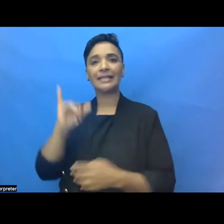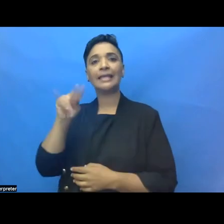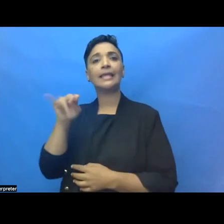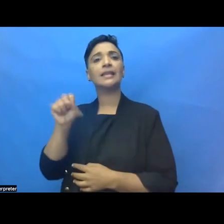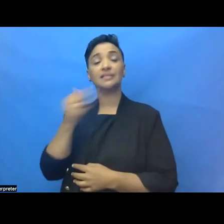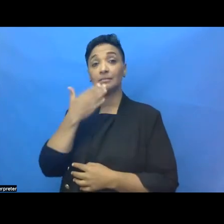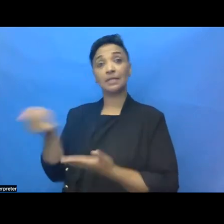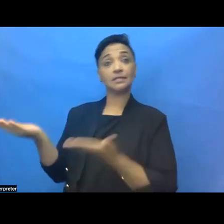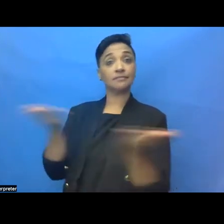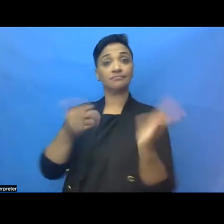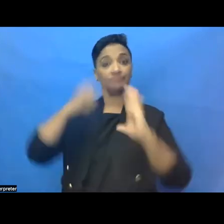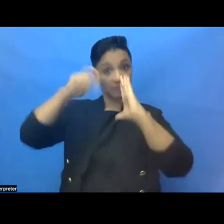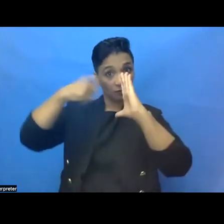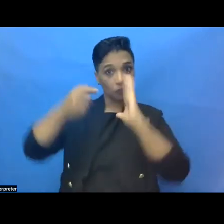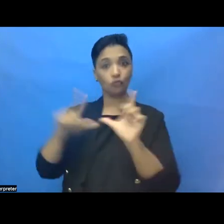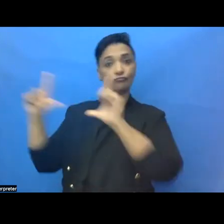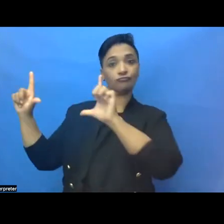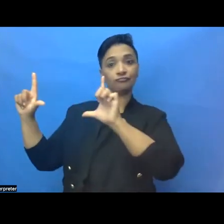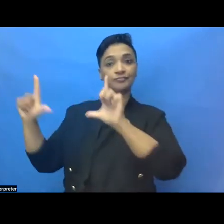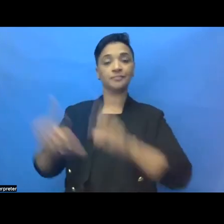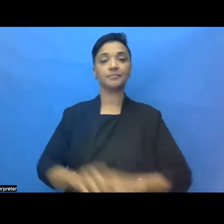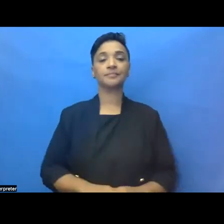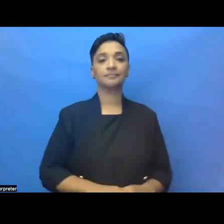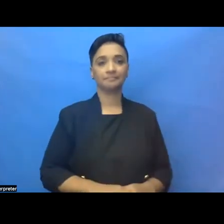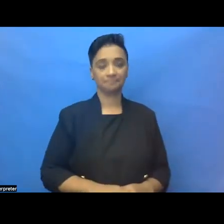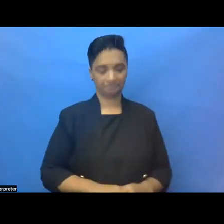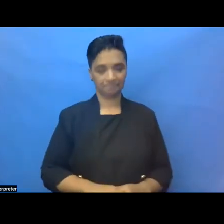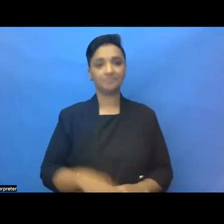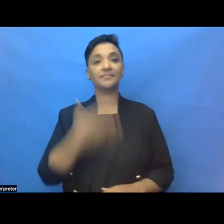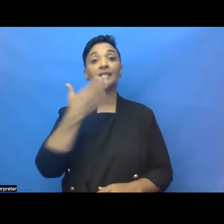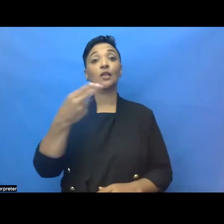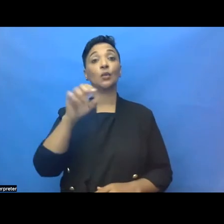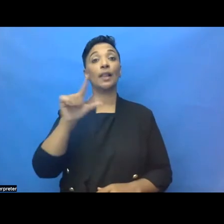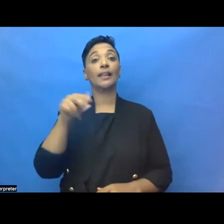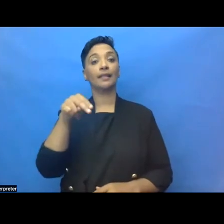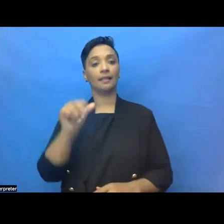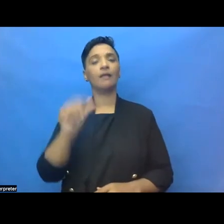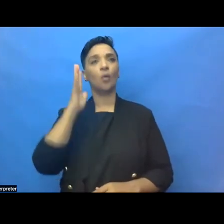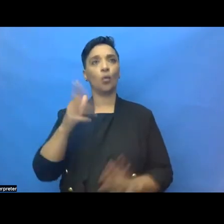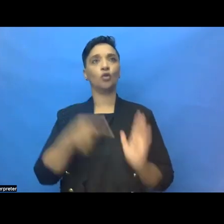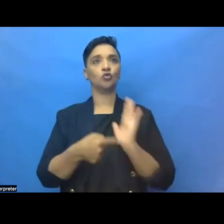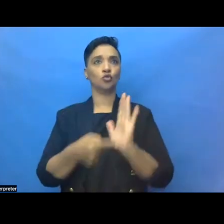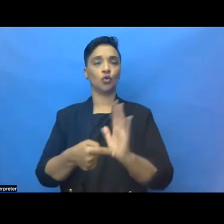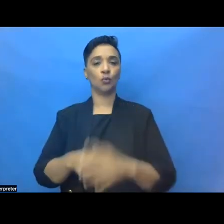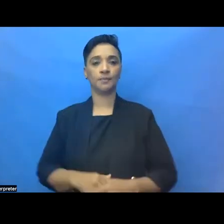video? Yes, thank you very much, Helena. I will show it now.